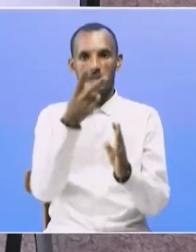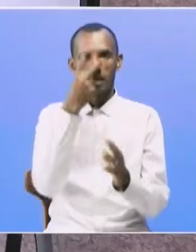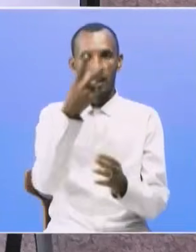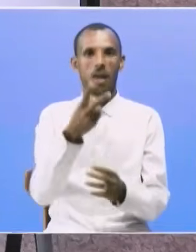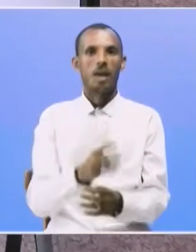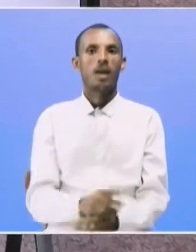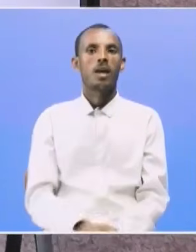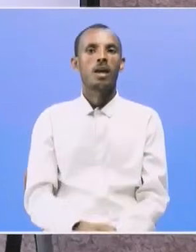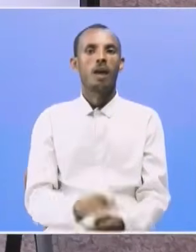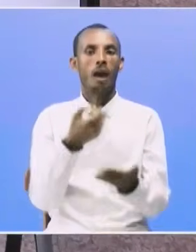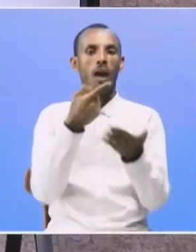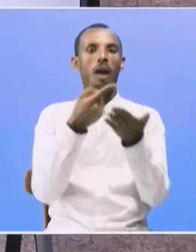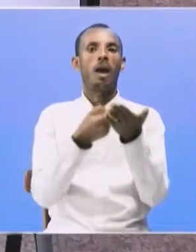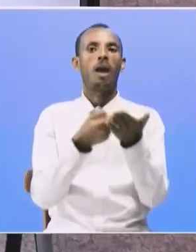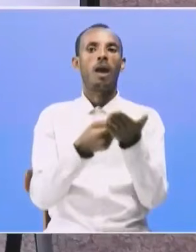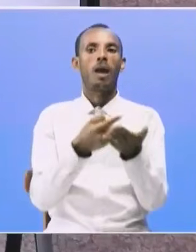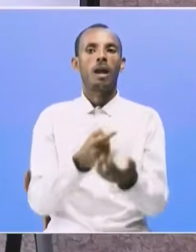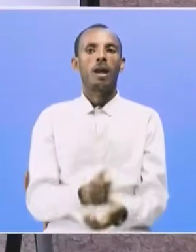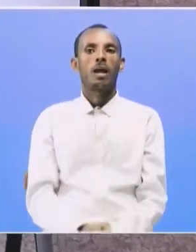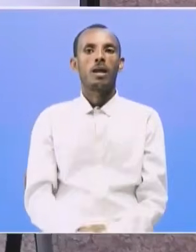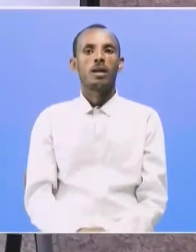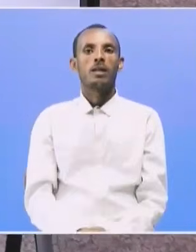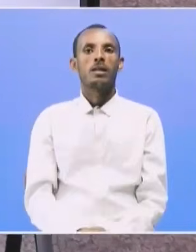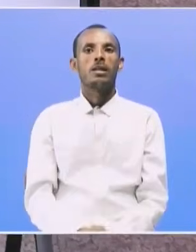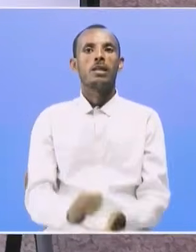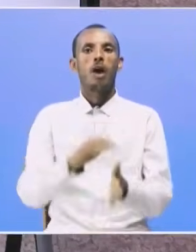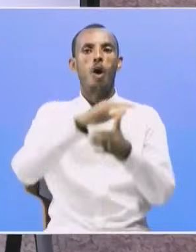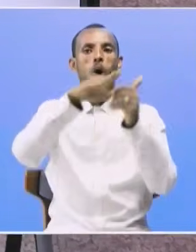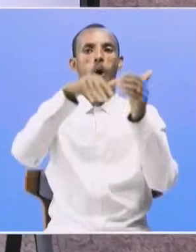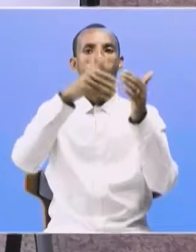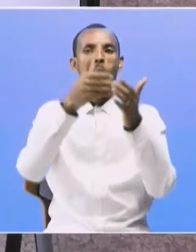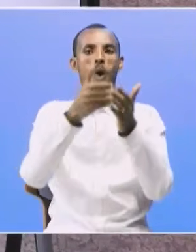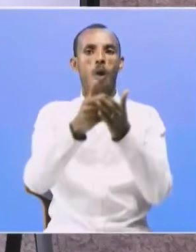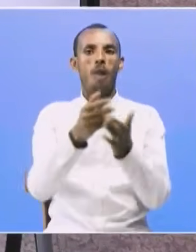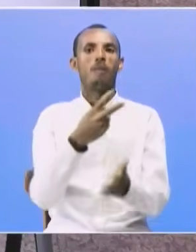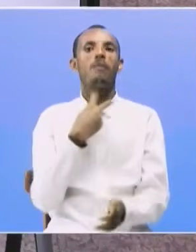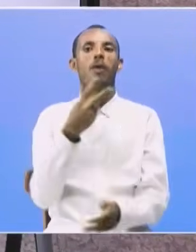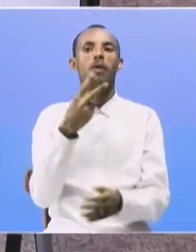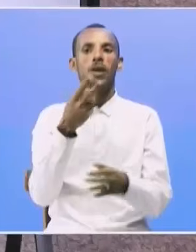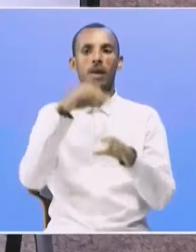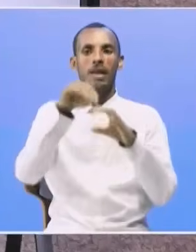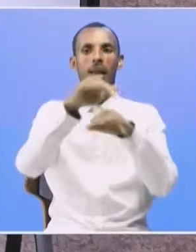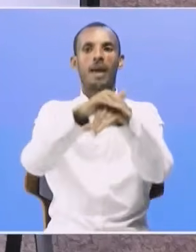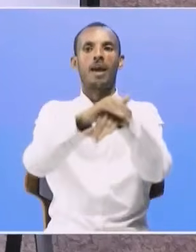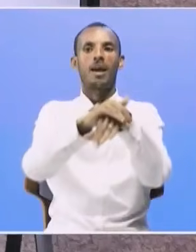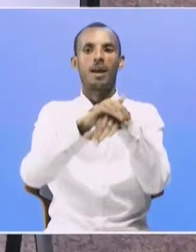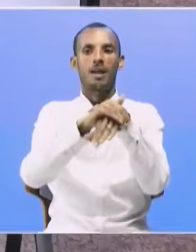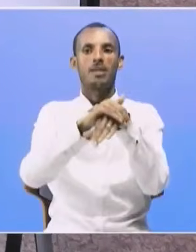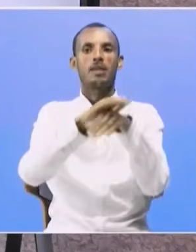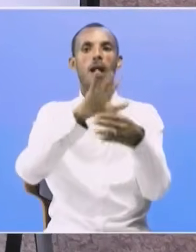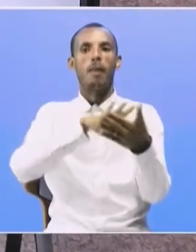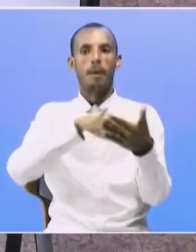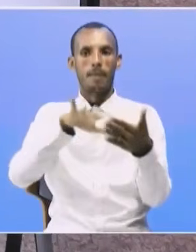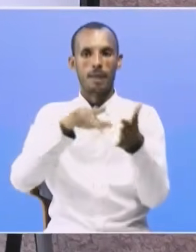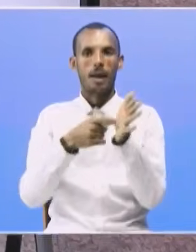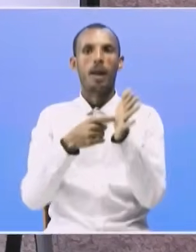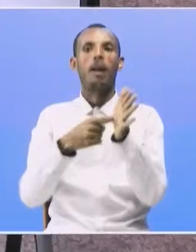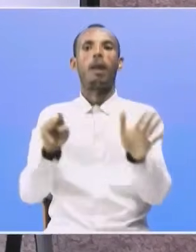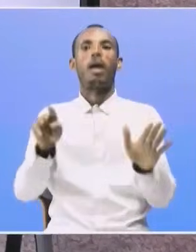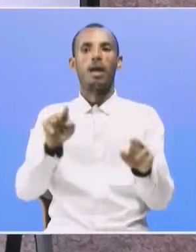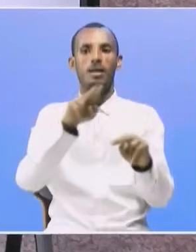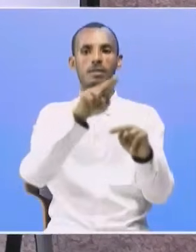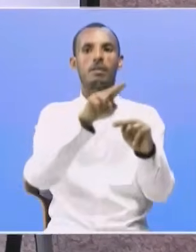here, the set of all vowels of an English alphabet can be clearly stated. The